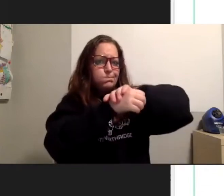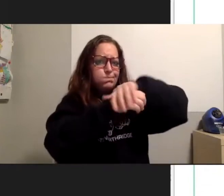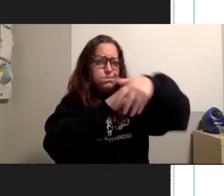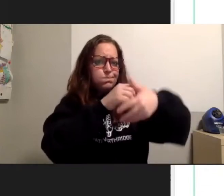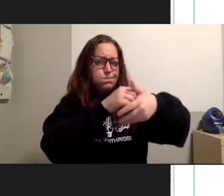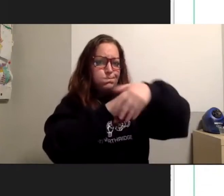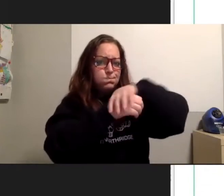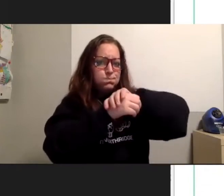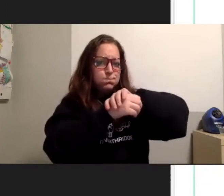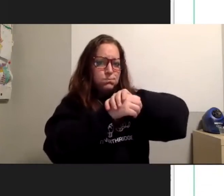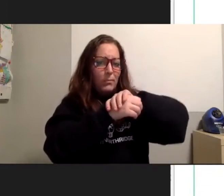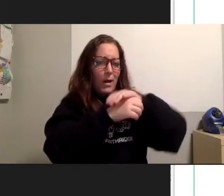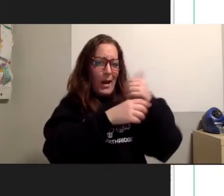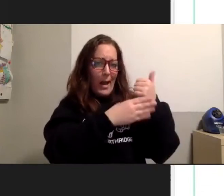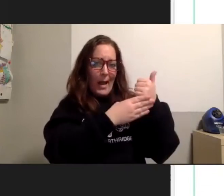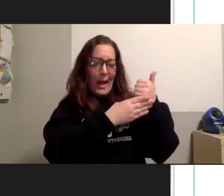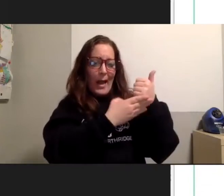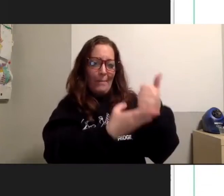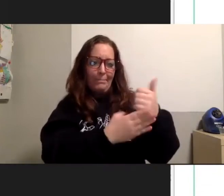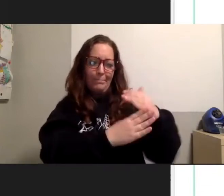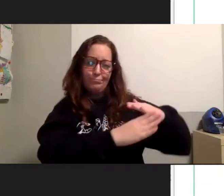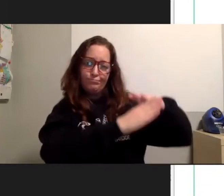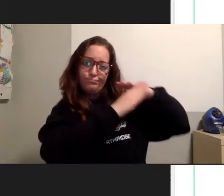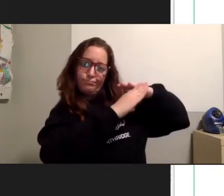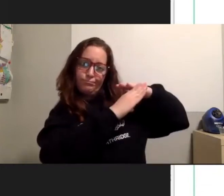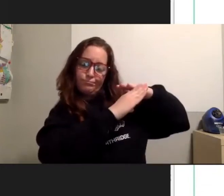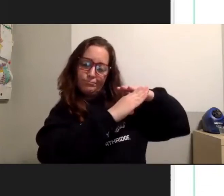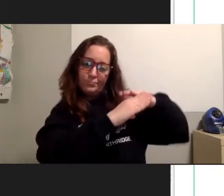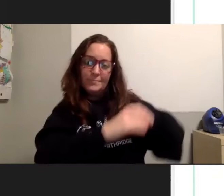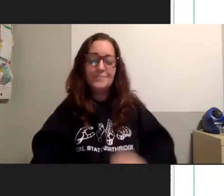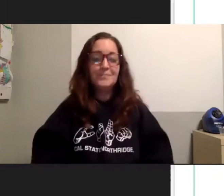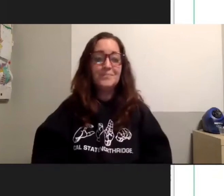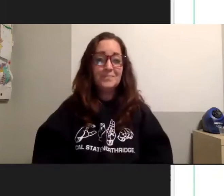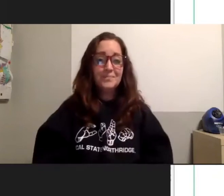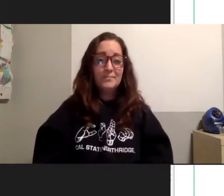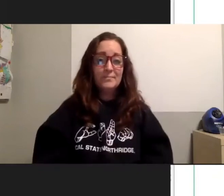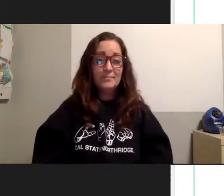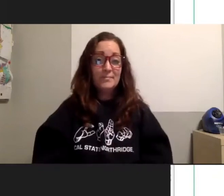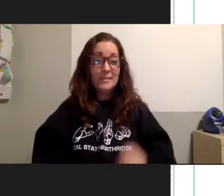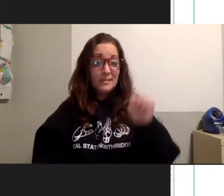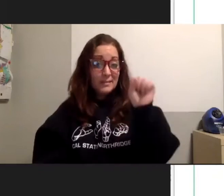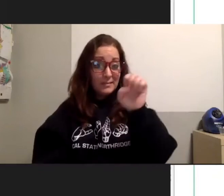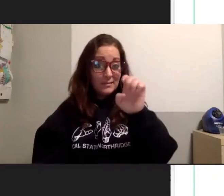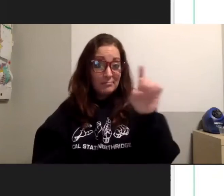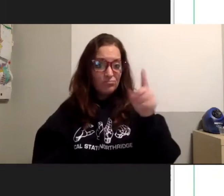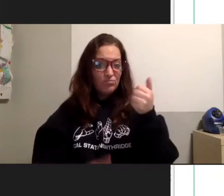The seed also has a coat on the outside to protect it.